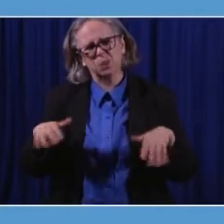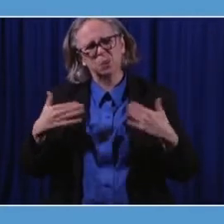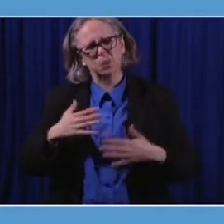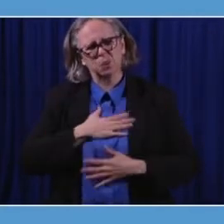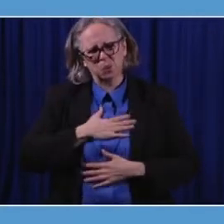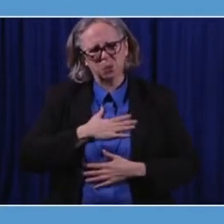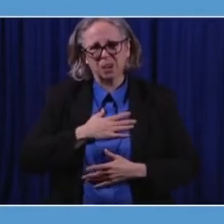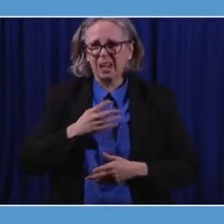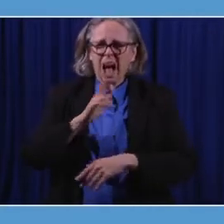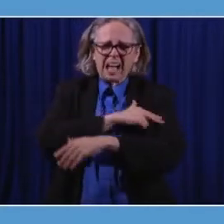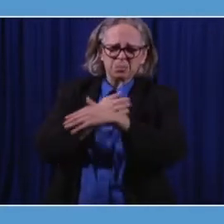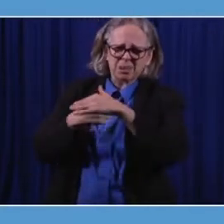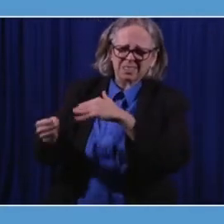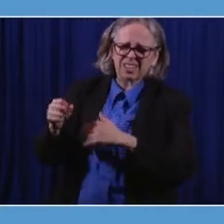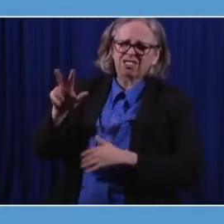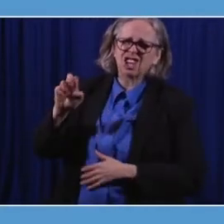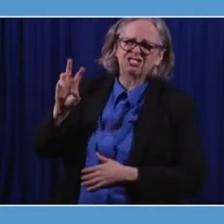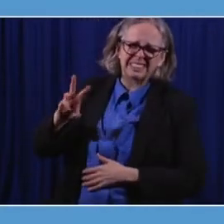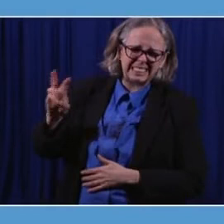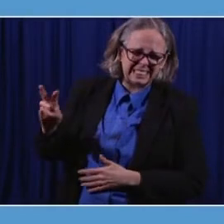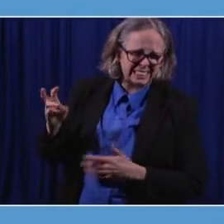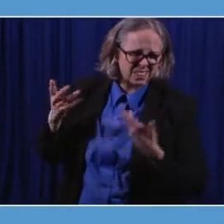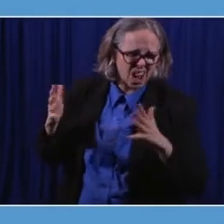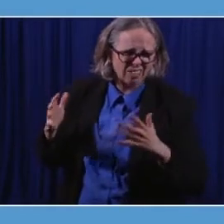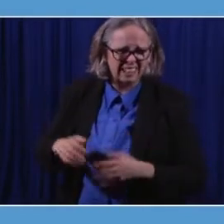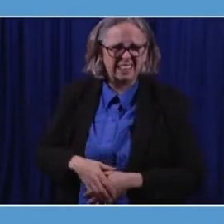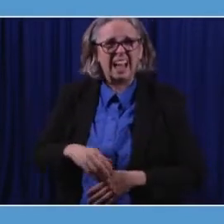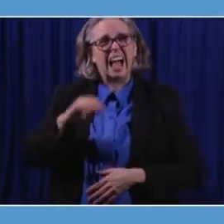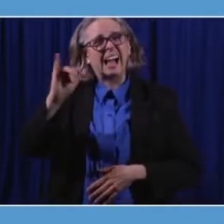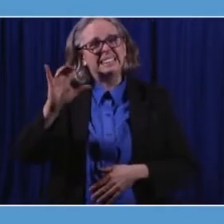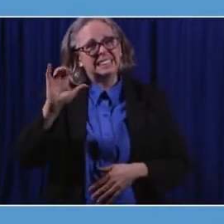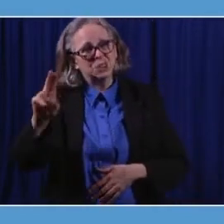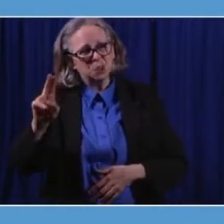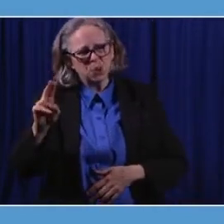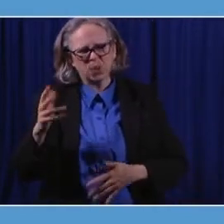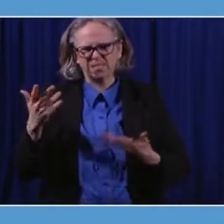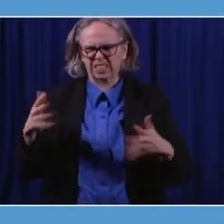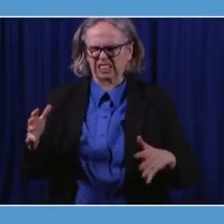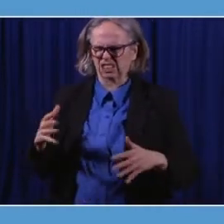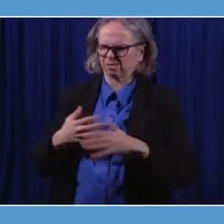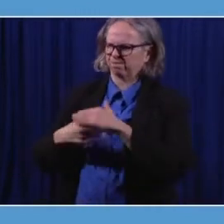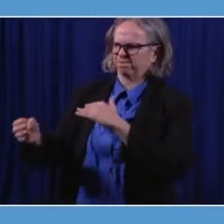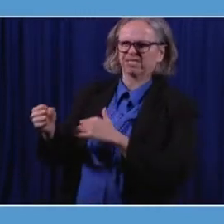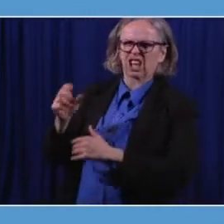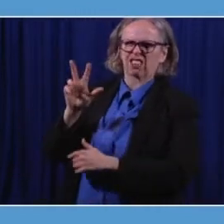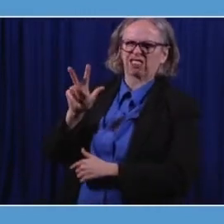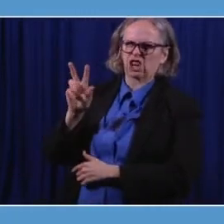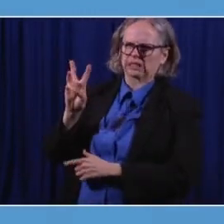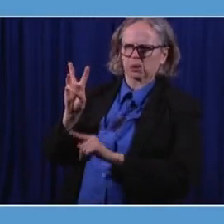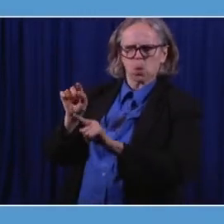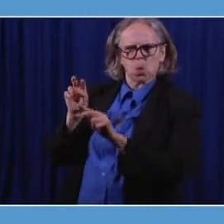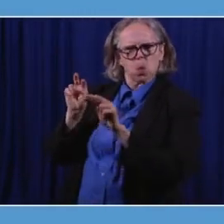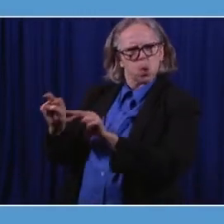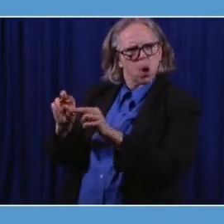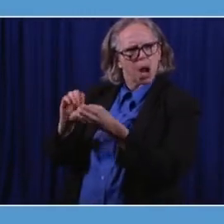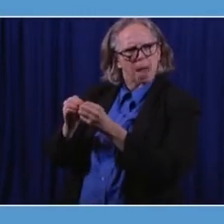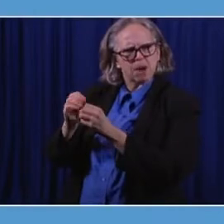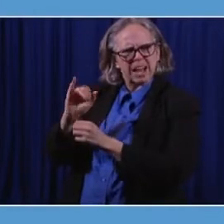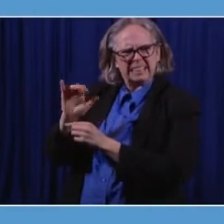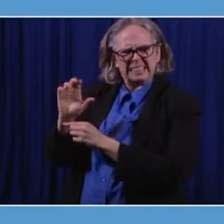Hospitalizations, 366. ICU admissions, 36, which is about the same as the